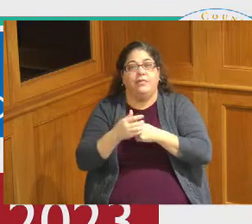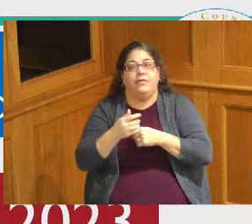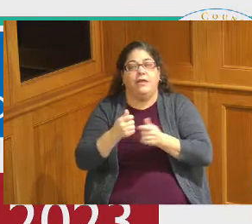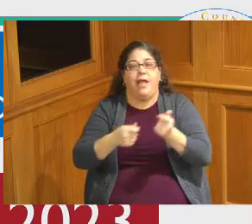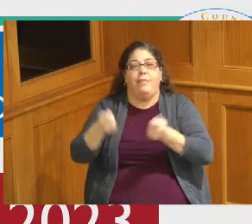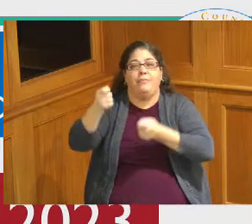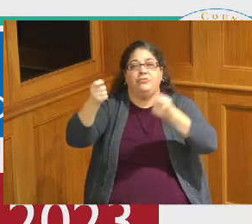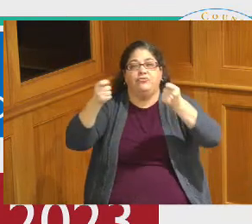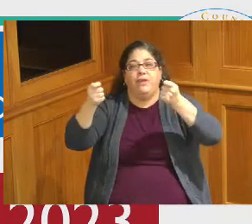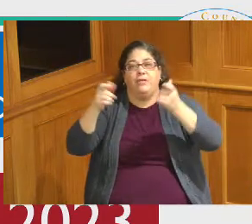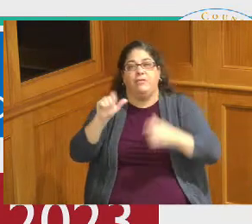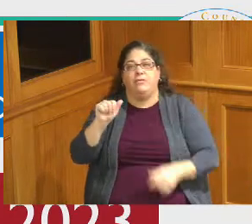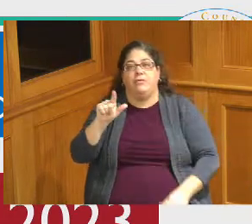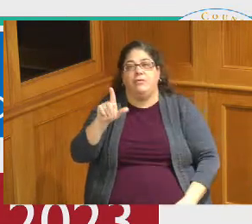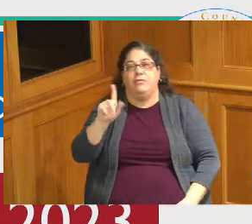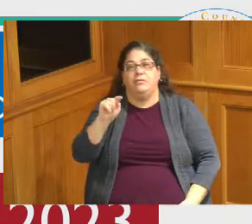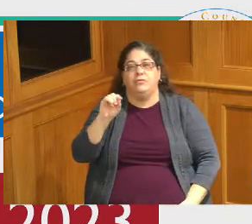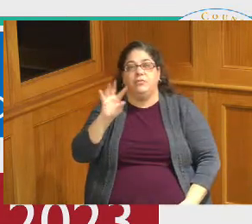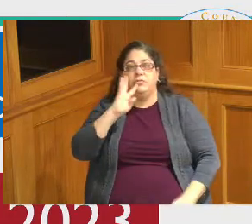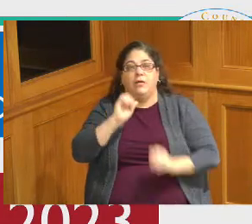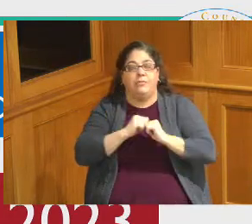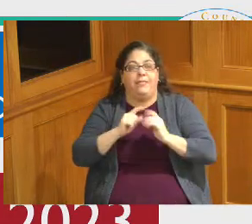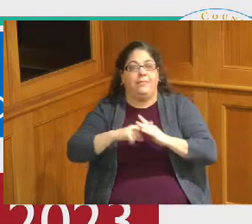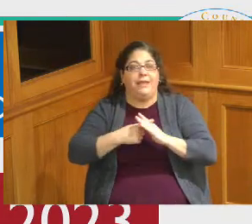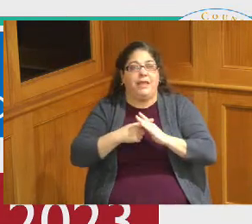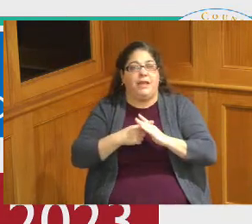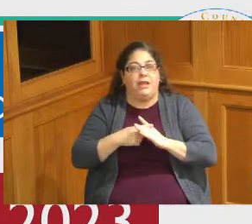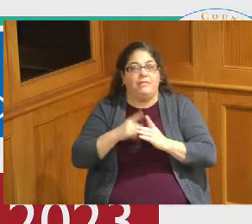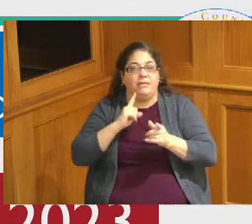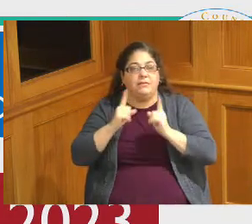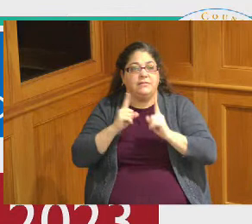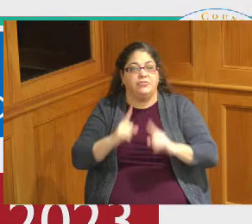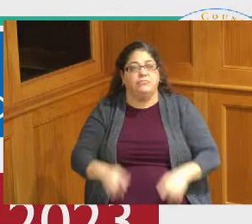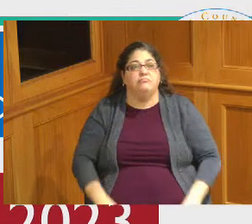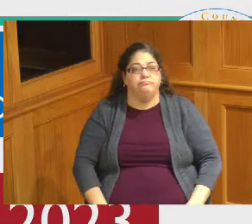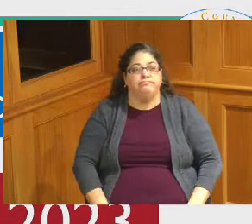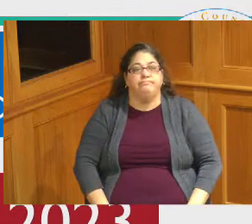Aludo referred to at the beginning of the discussion,